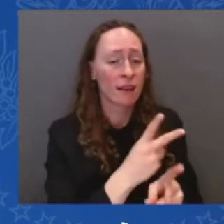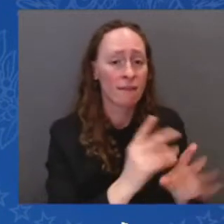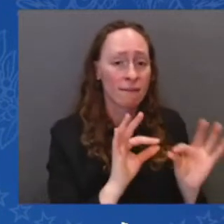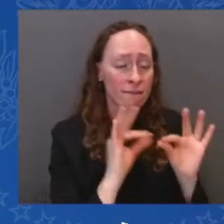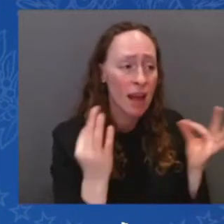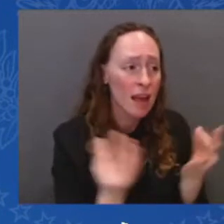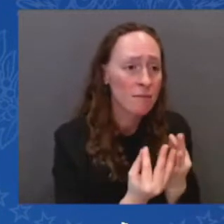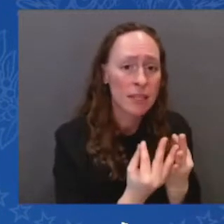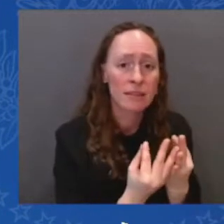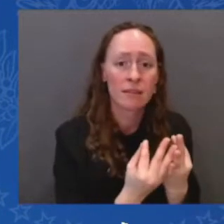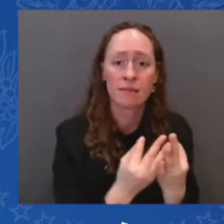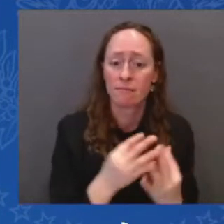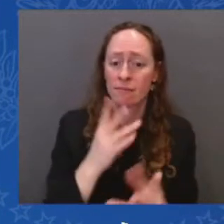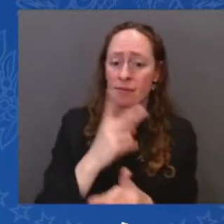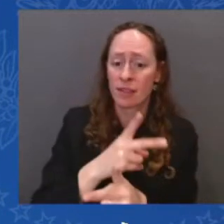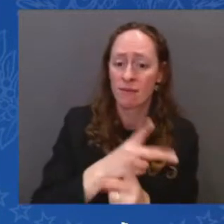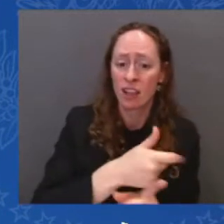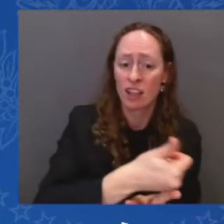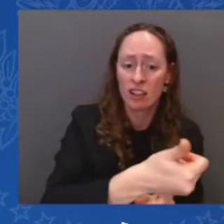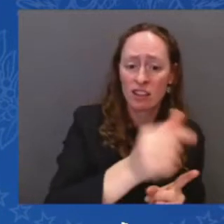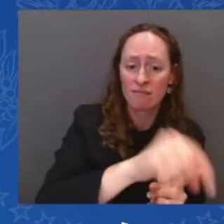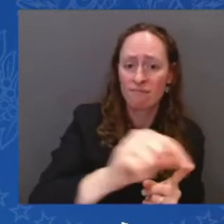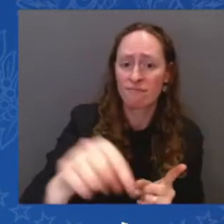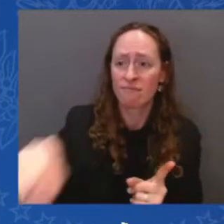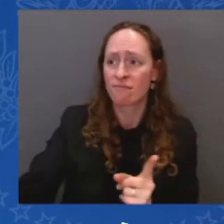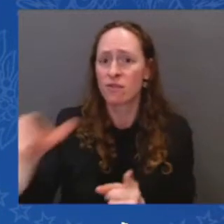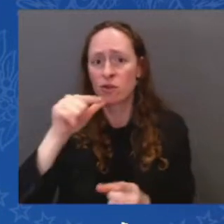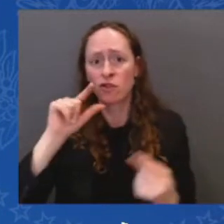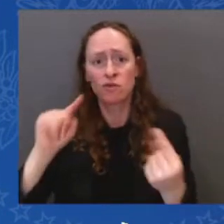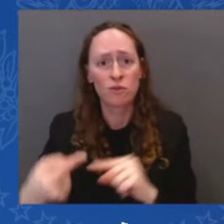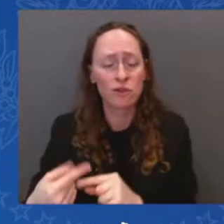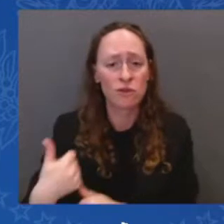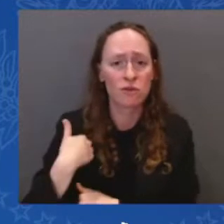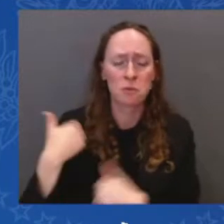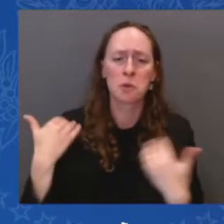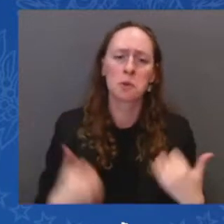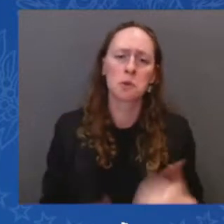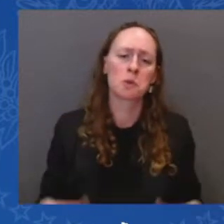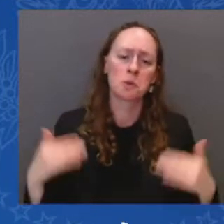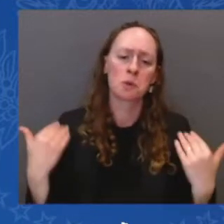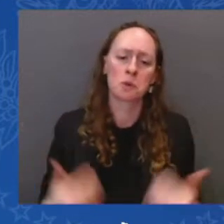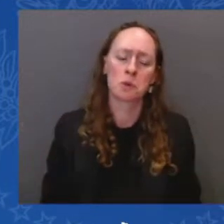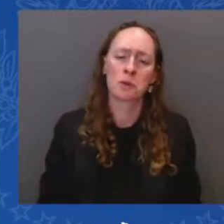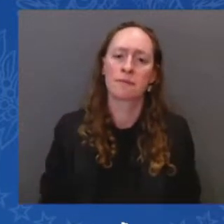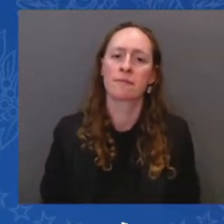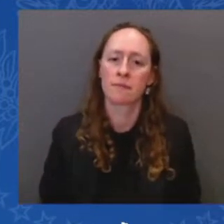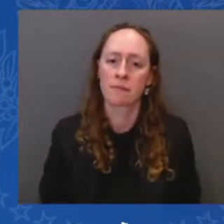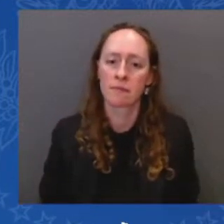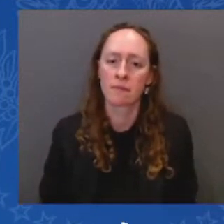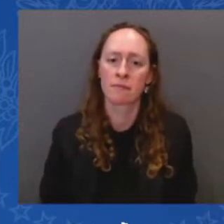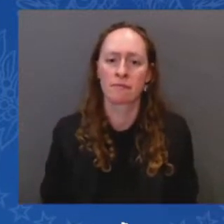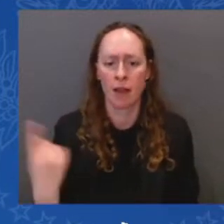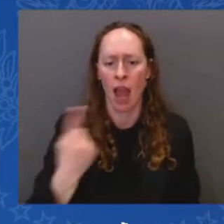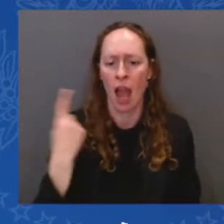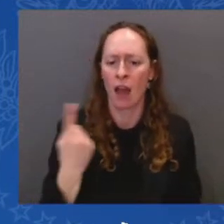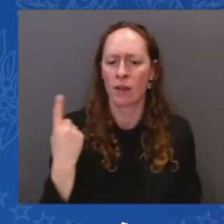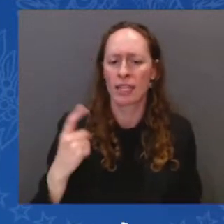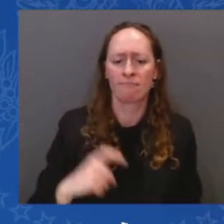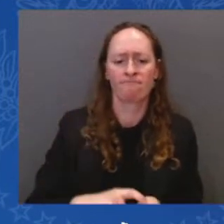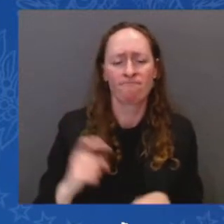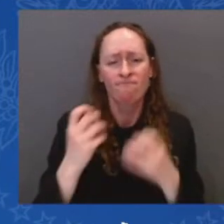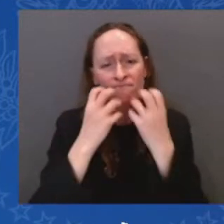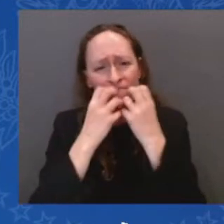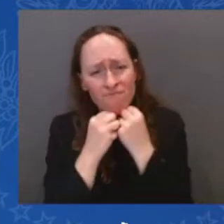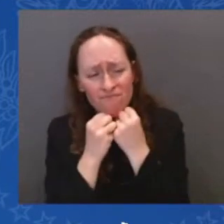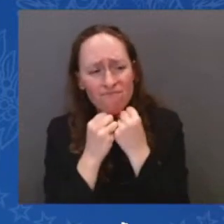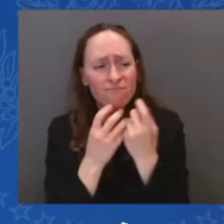most. You were always there for our military families with love and compassion in the darkest of